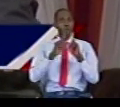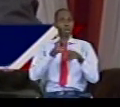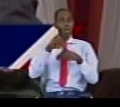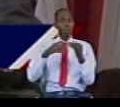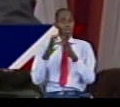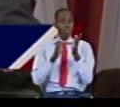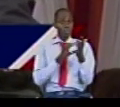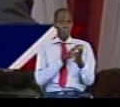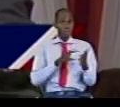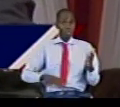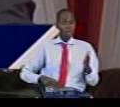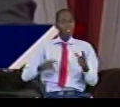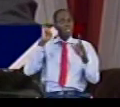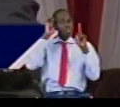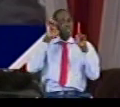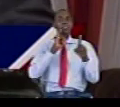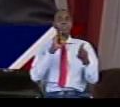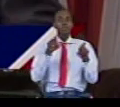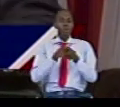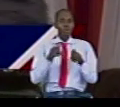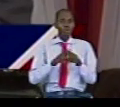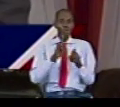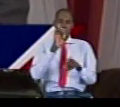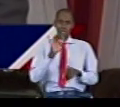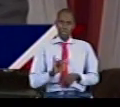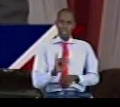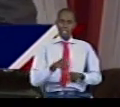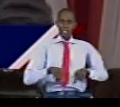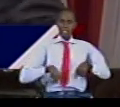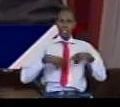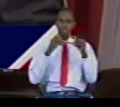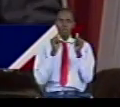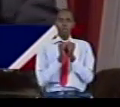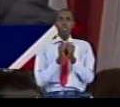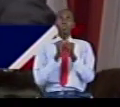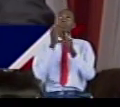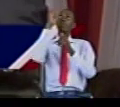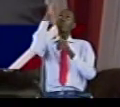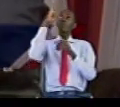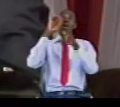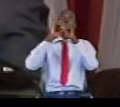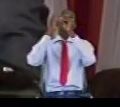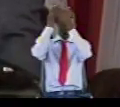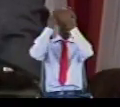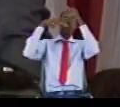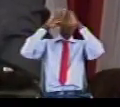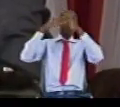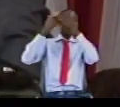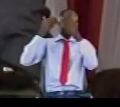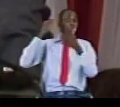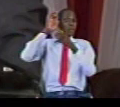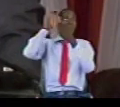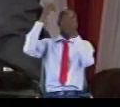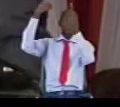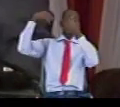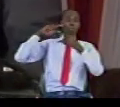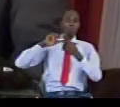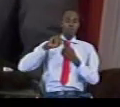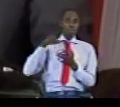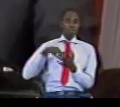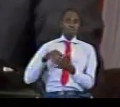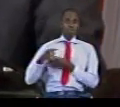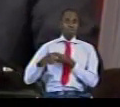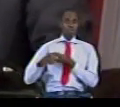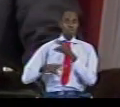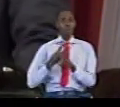eternal, and he lived in heaven with God before he came to this world to save us. We're talking about